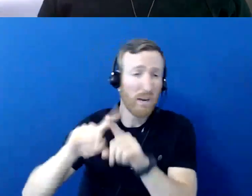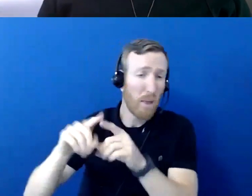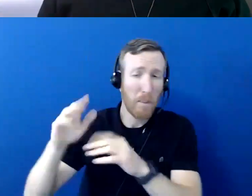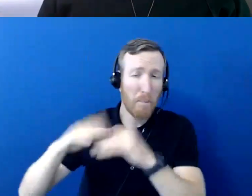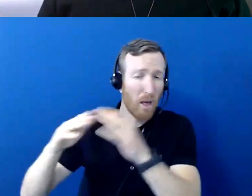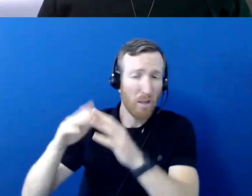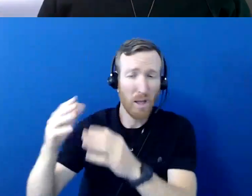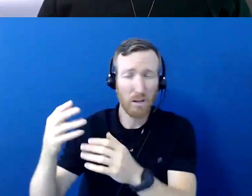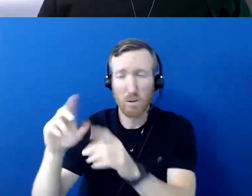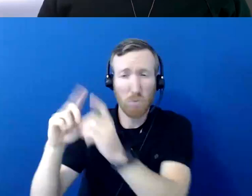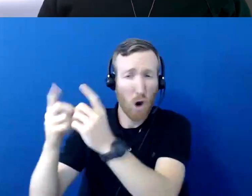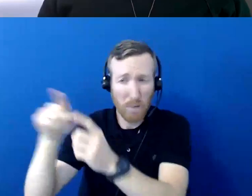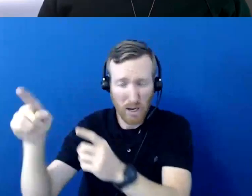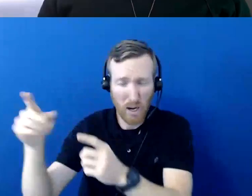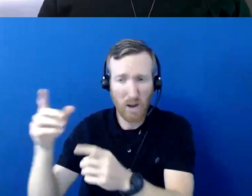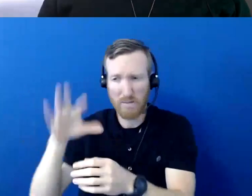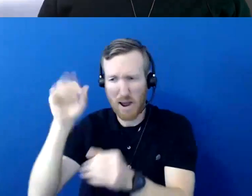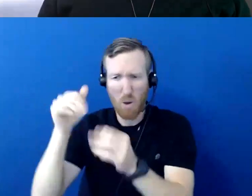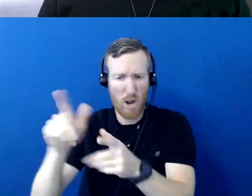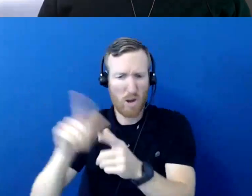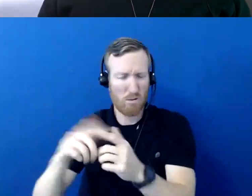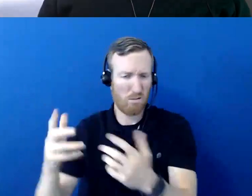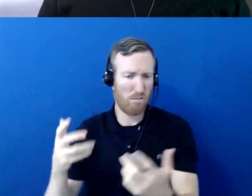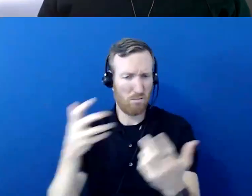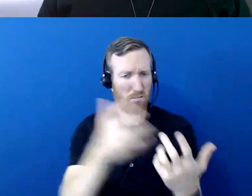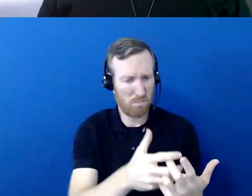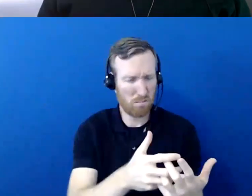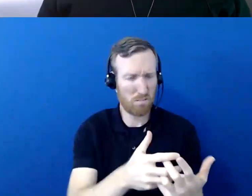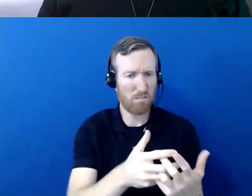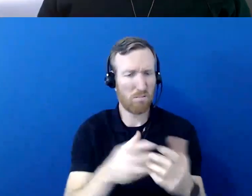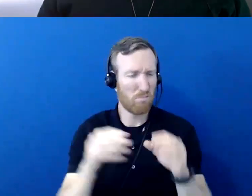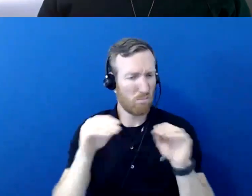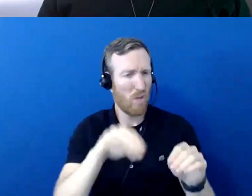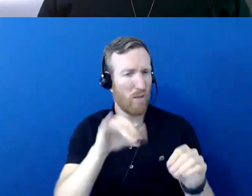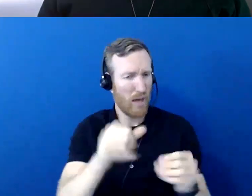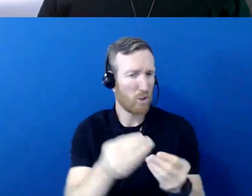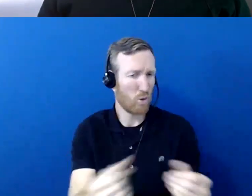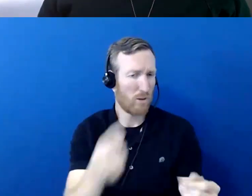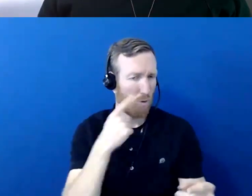work to implement the solutions as quickly as possible.